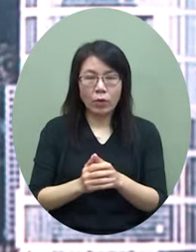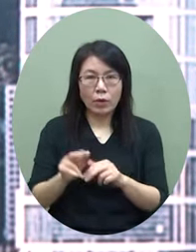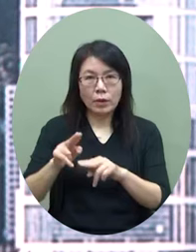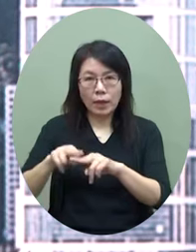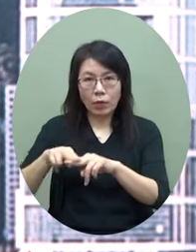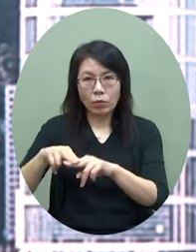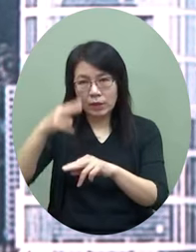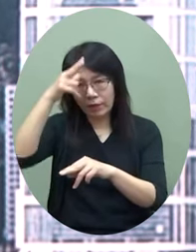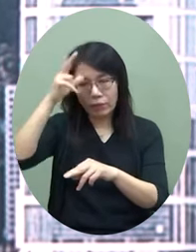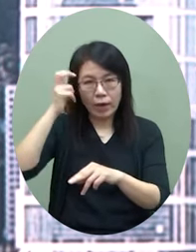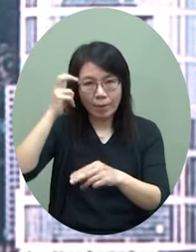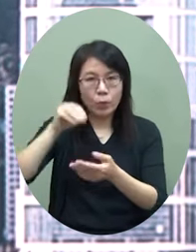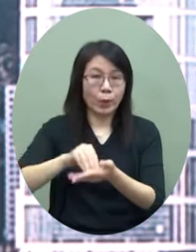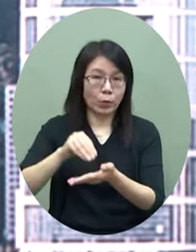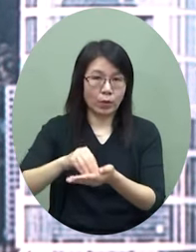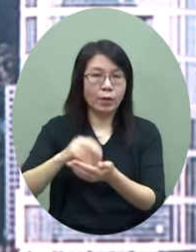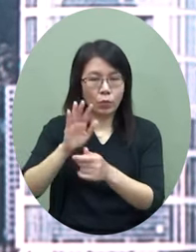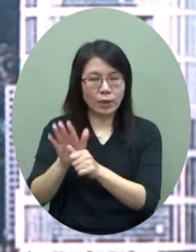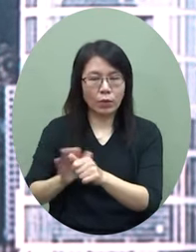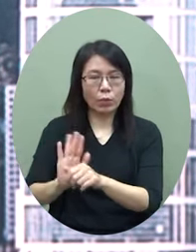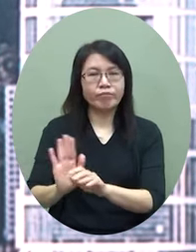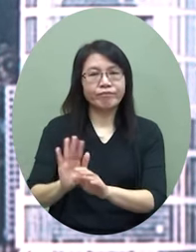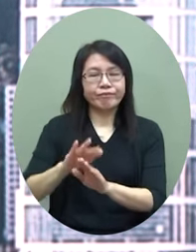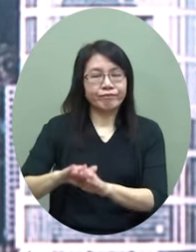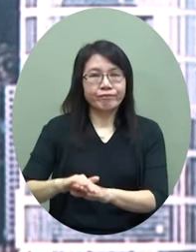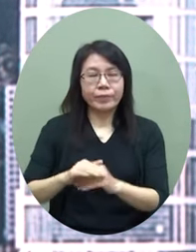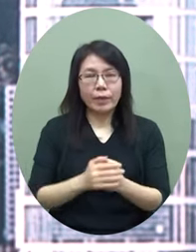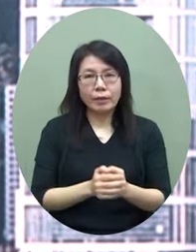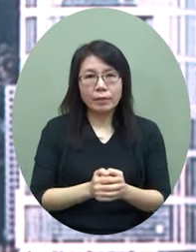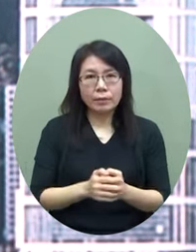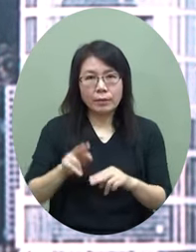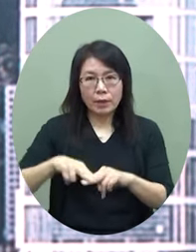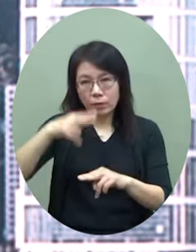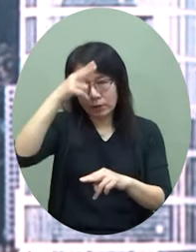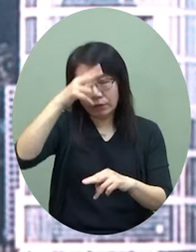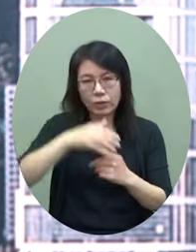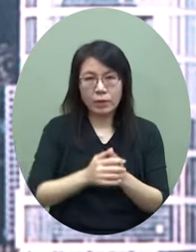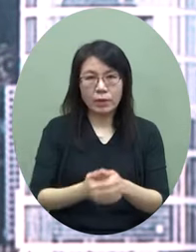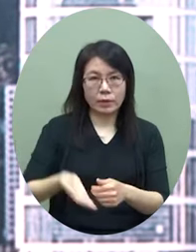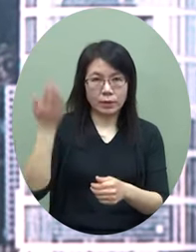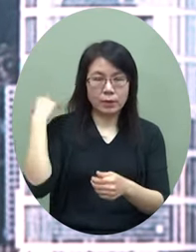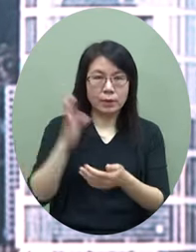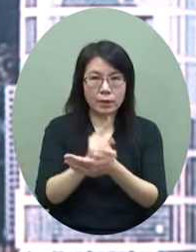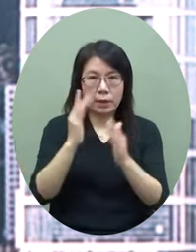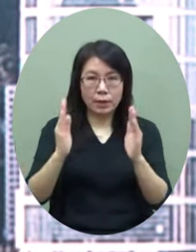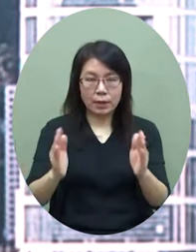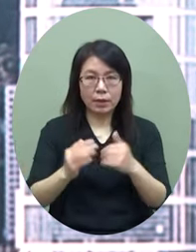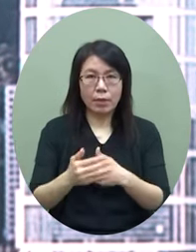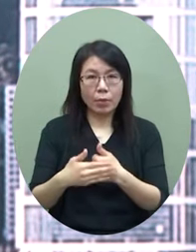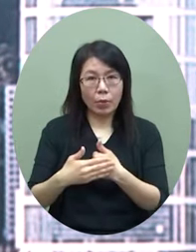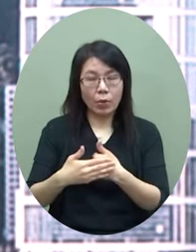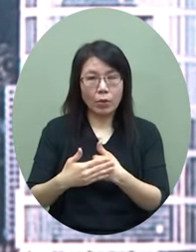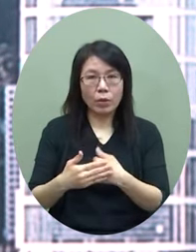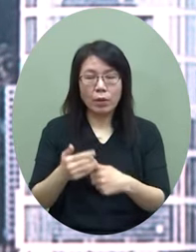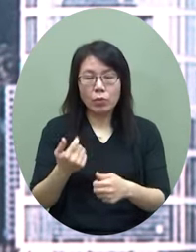judging from what the CPG has been doing for usover the whole year of tackling COVID-19